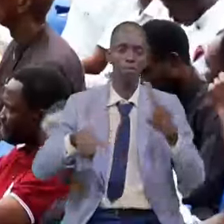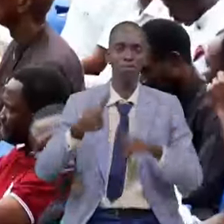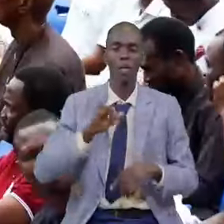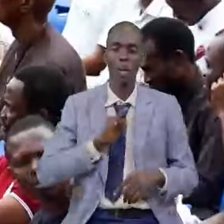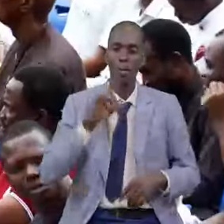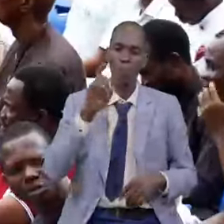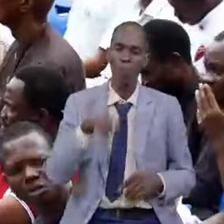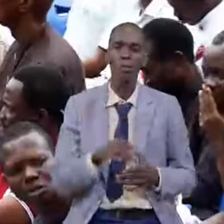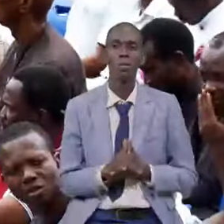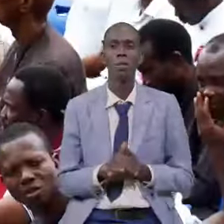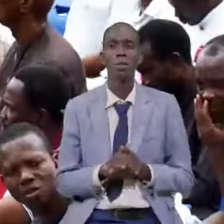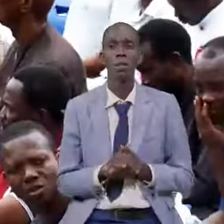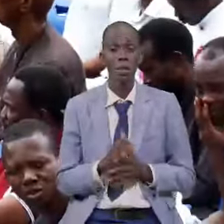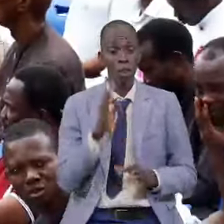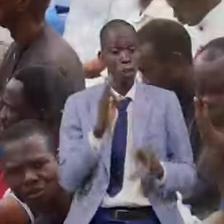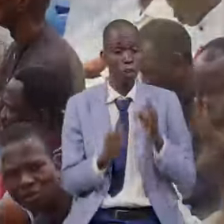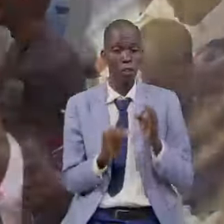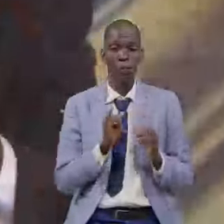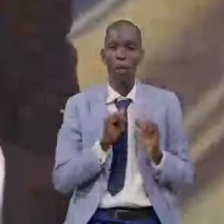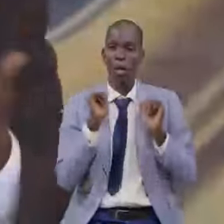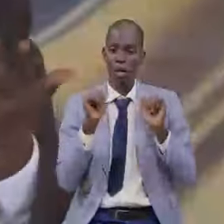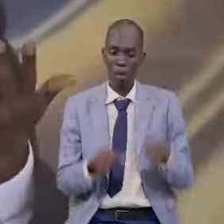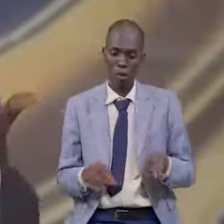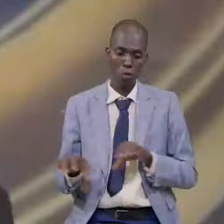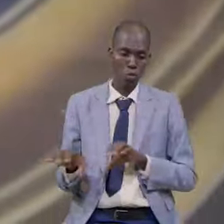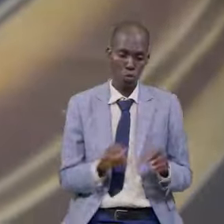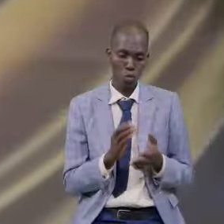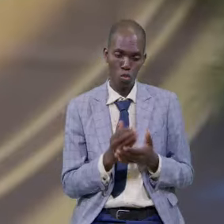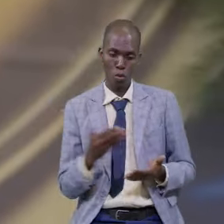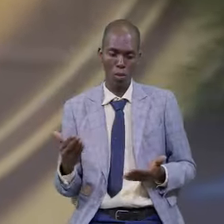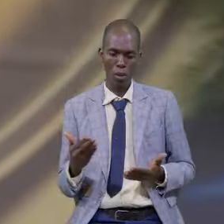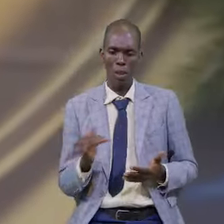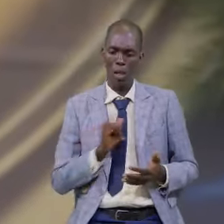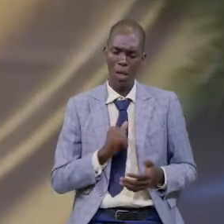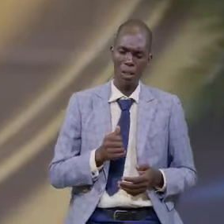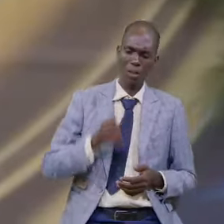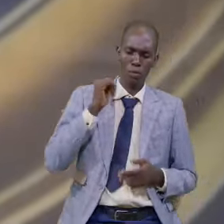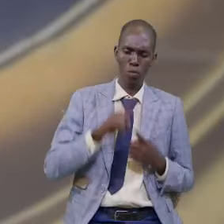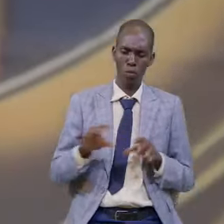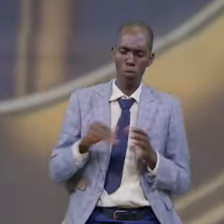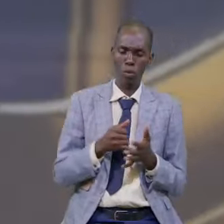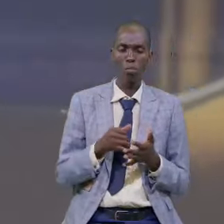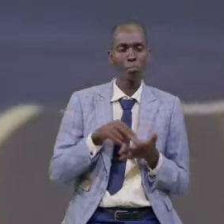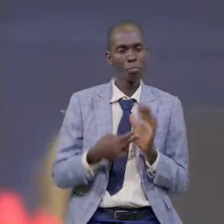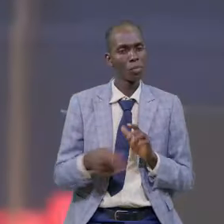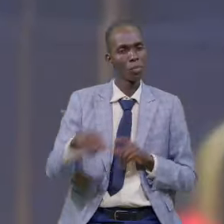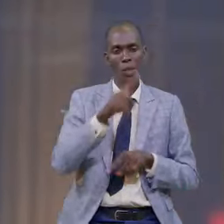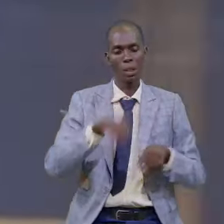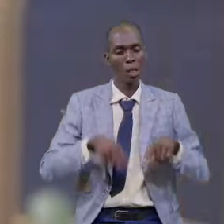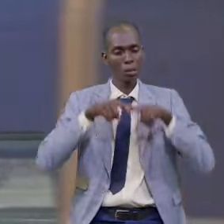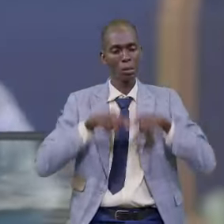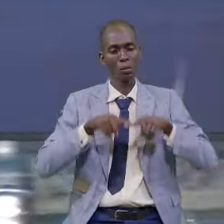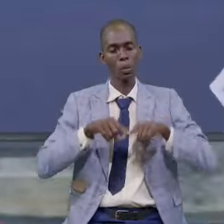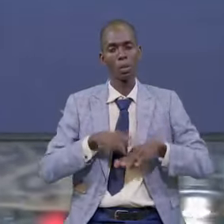If I can do something and I don't do it, I'm not dependable. If I promise, I